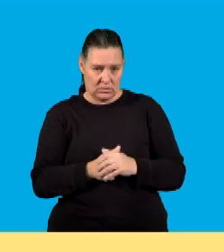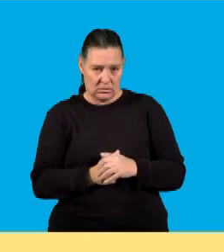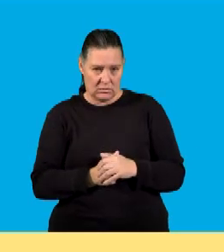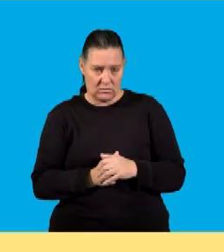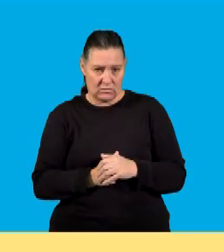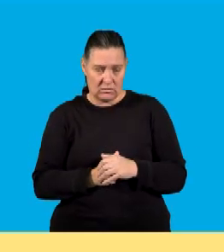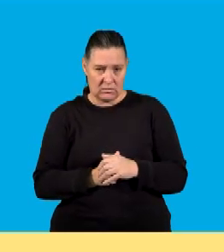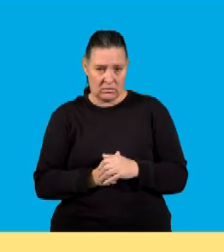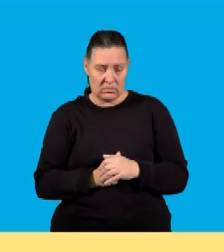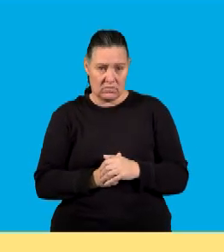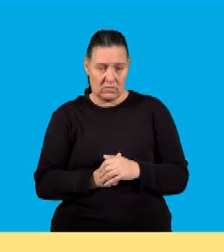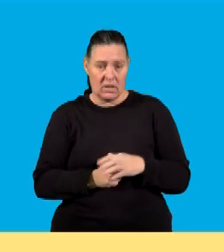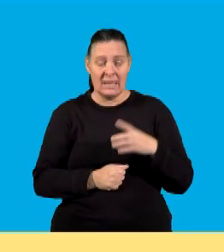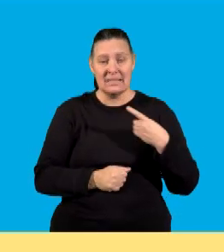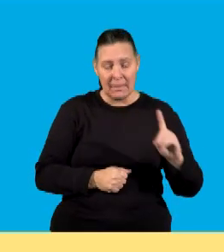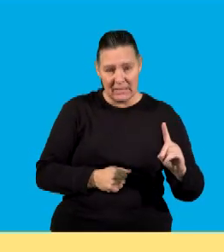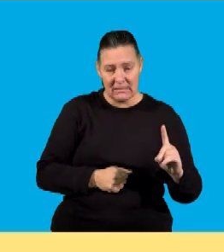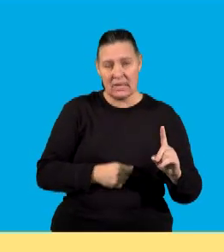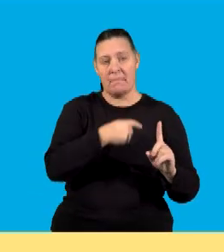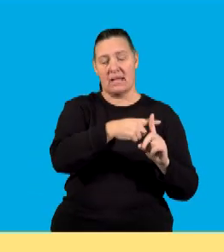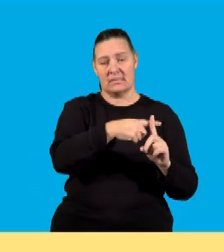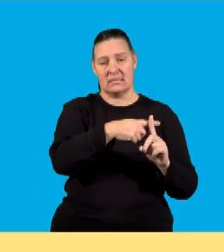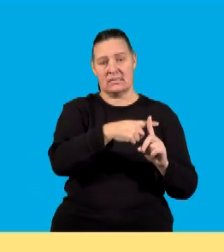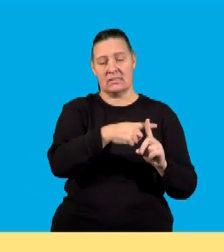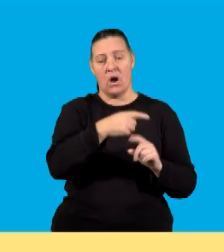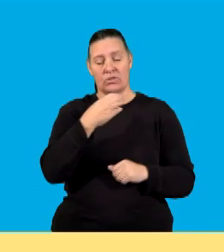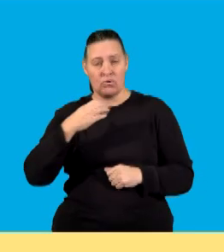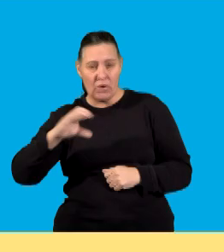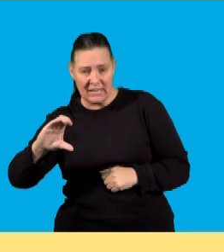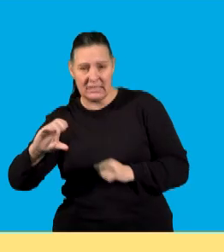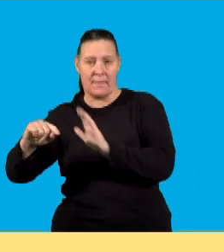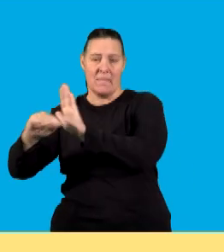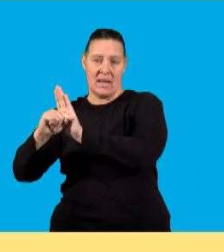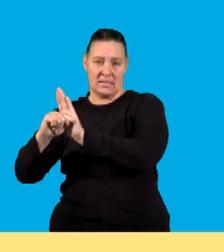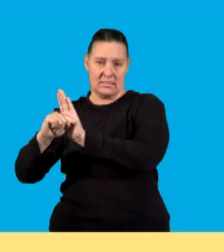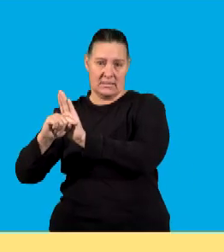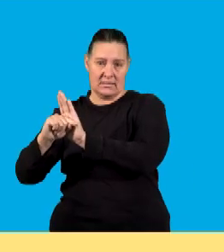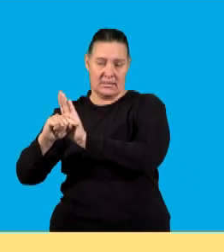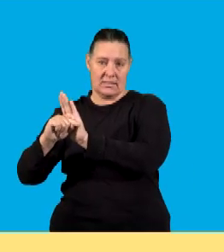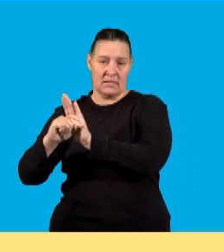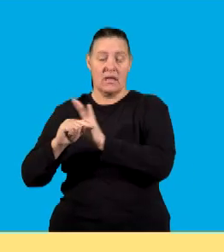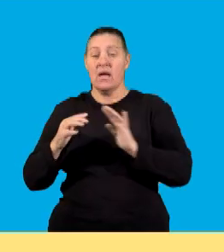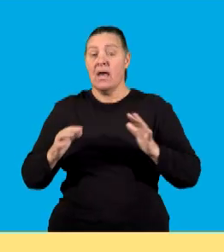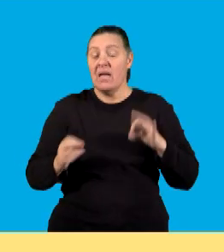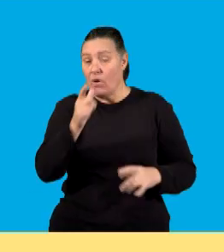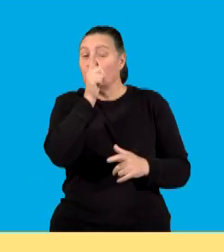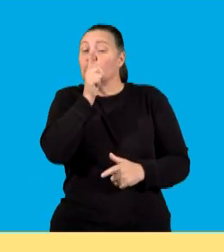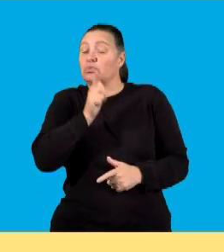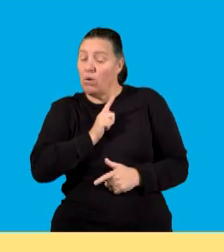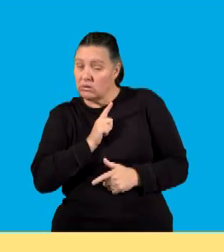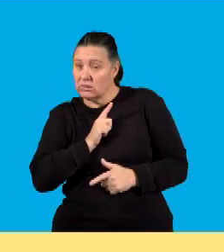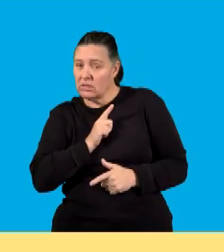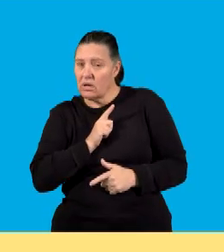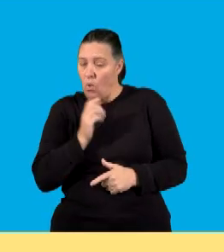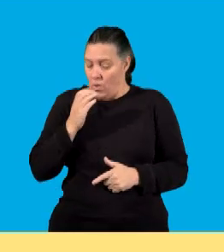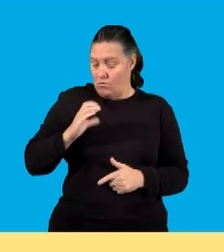debtors control. On the debit, it is a plus. On the credit, it is a minus. The moment we are told that